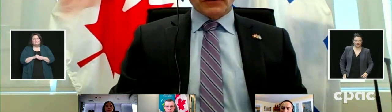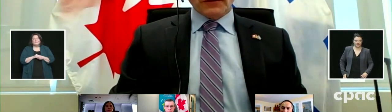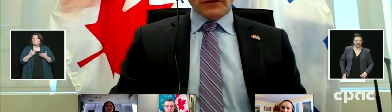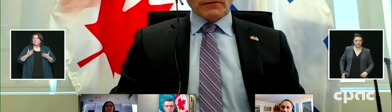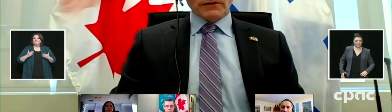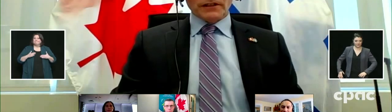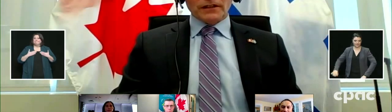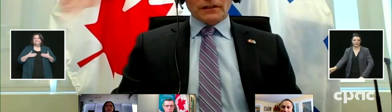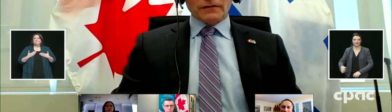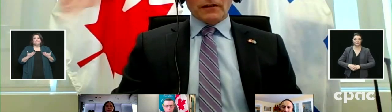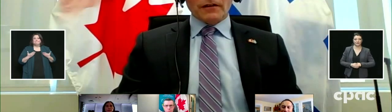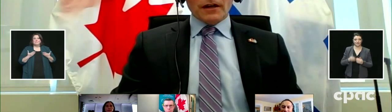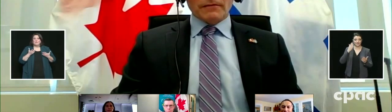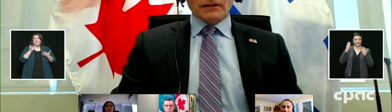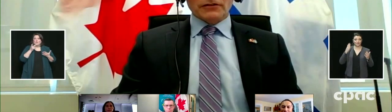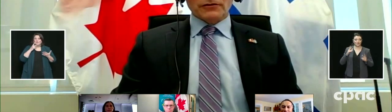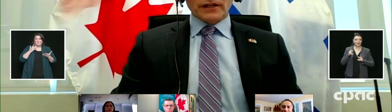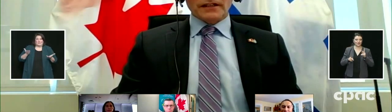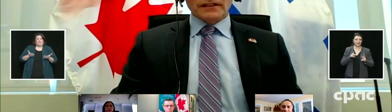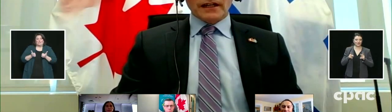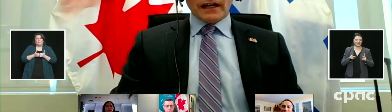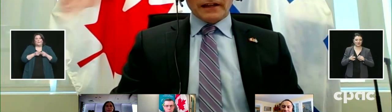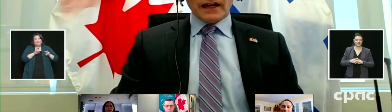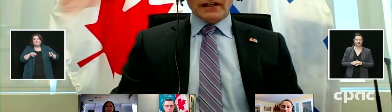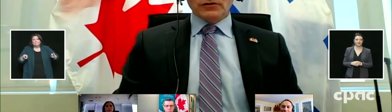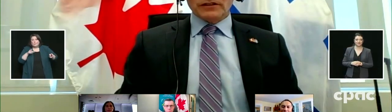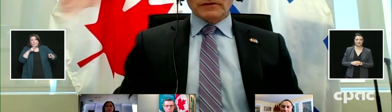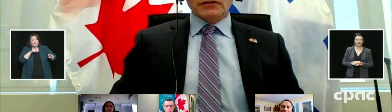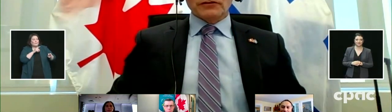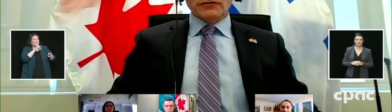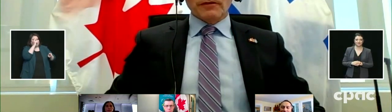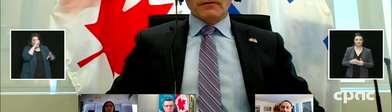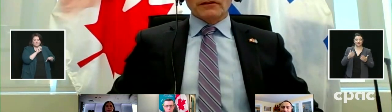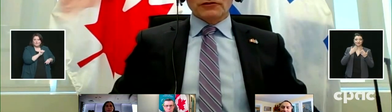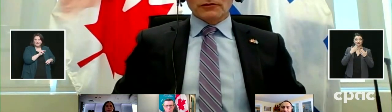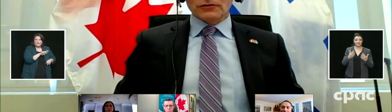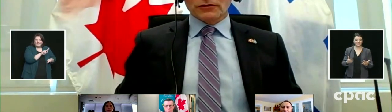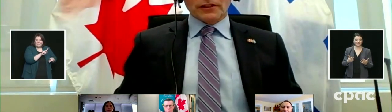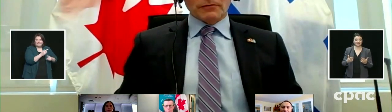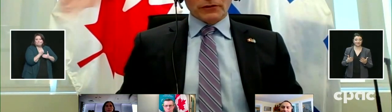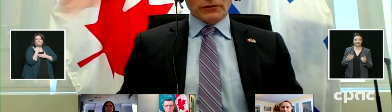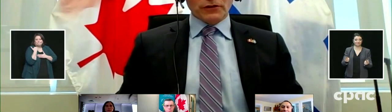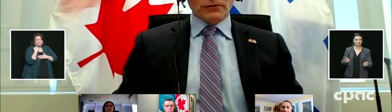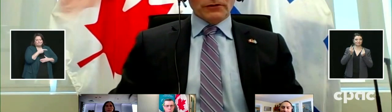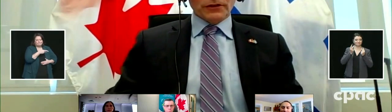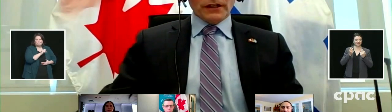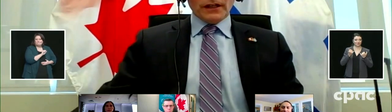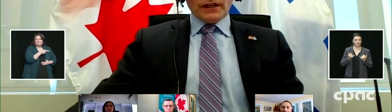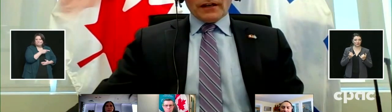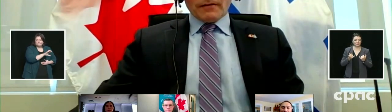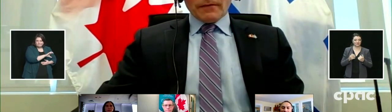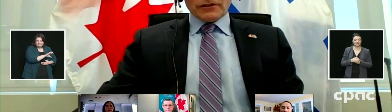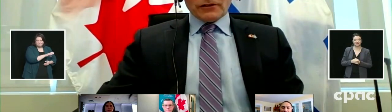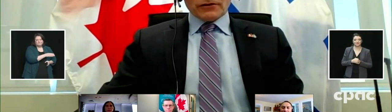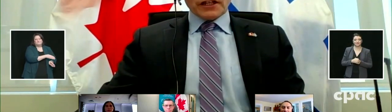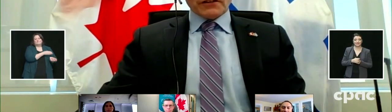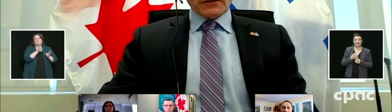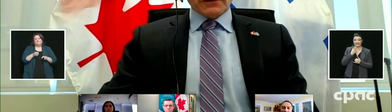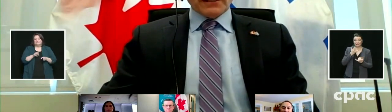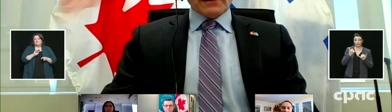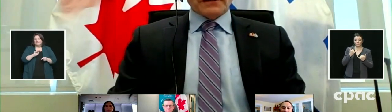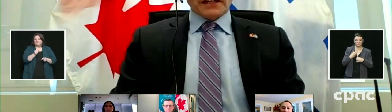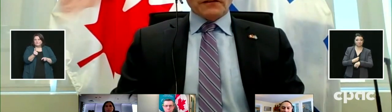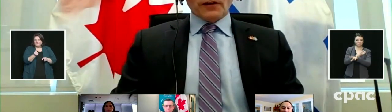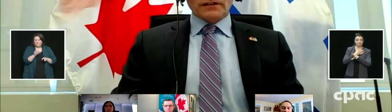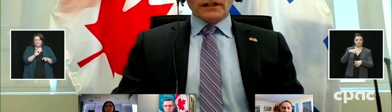in the wonderful company of Minister Anita Anand, who is Minister of Public Services and Procurement,